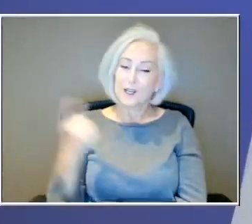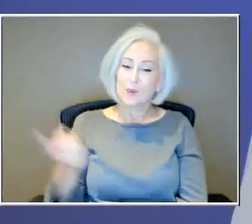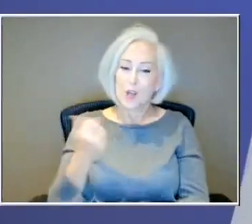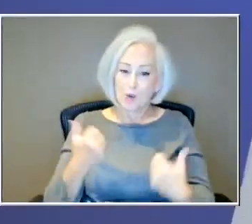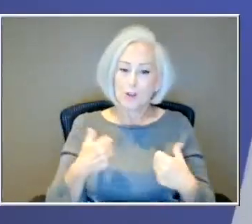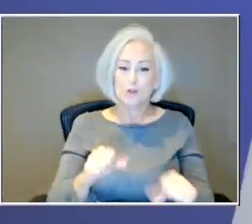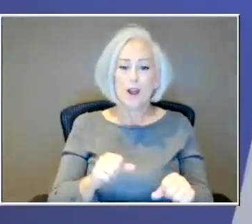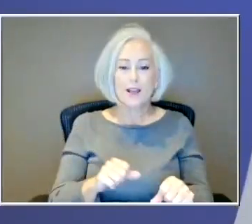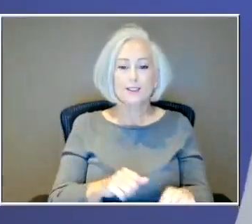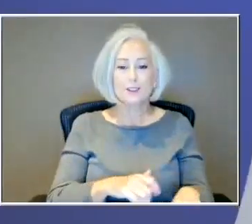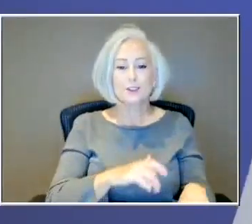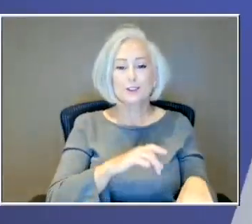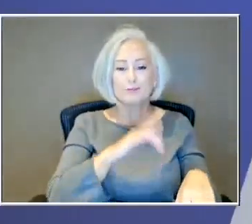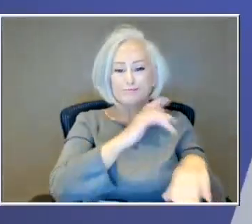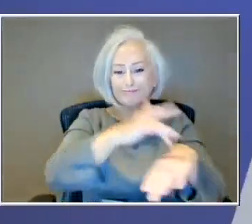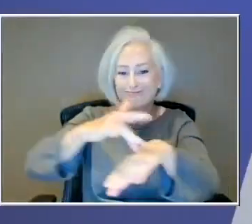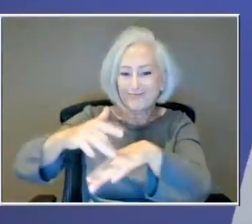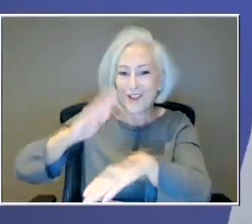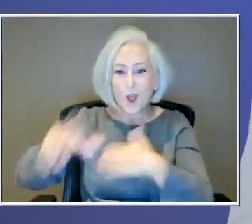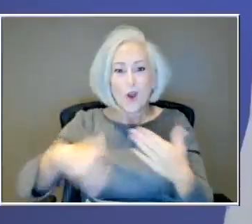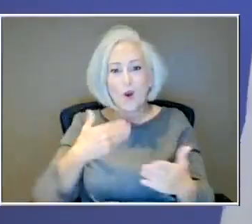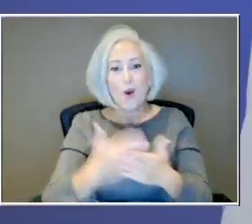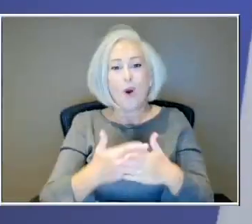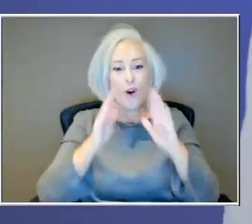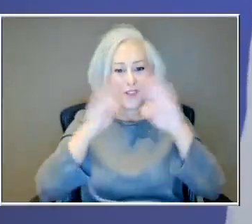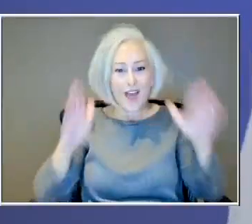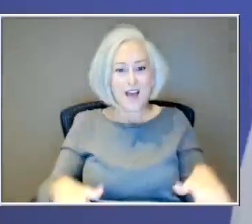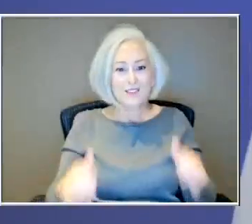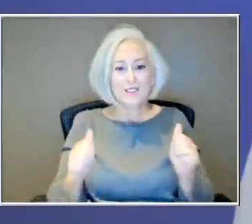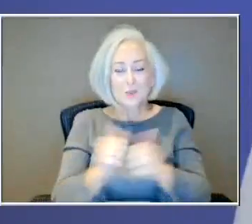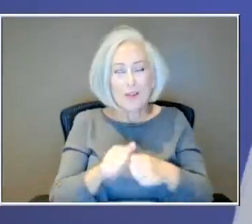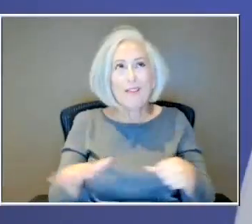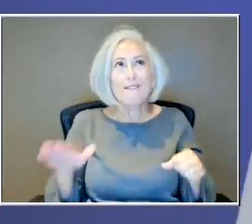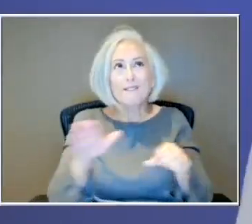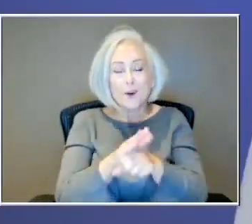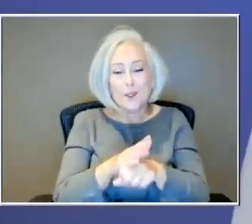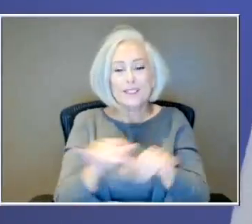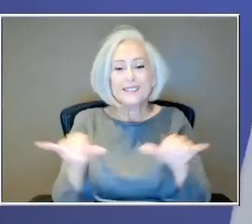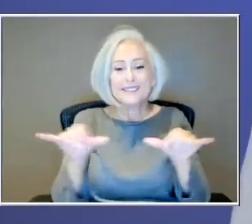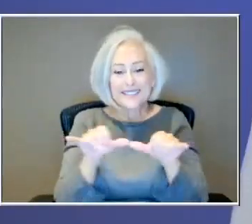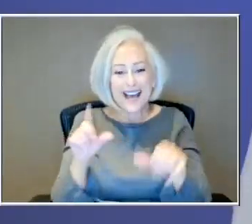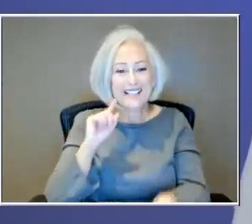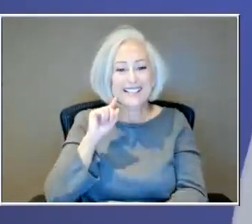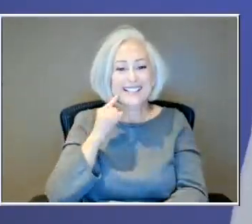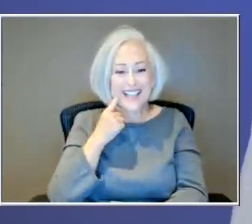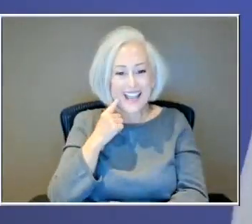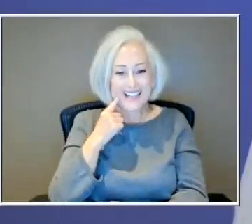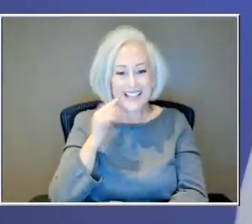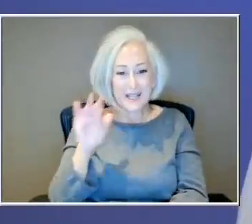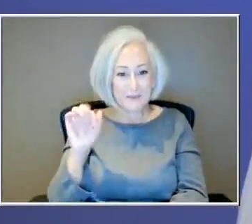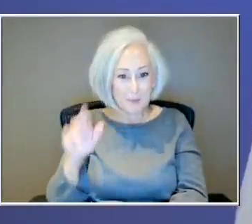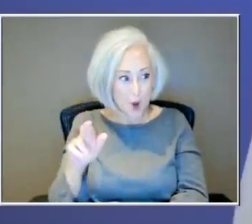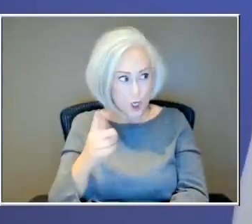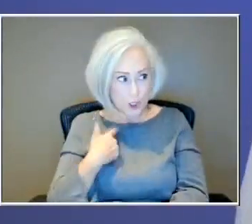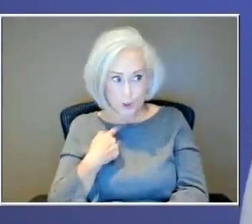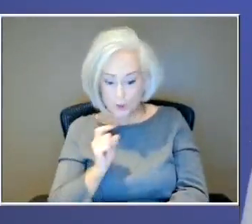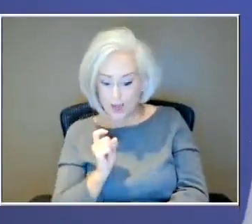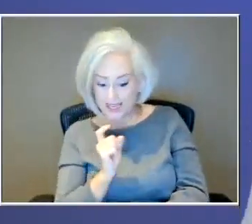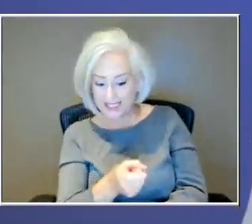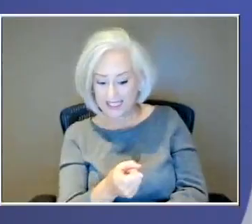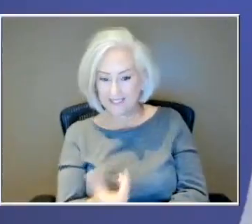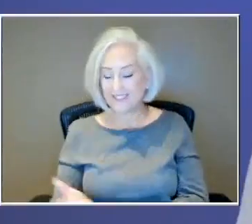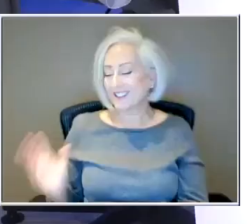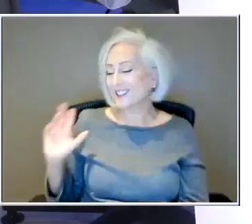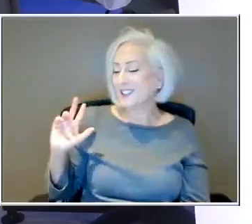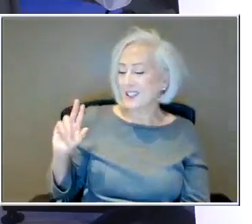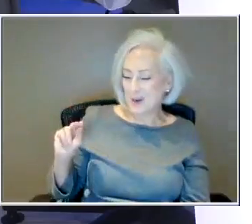full-size candy bars, because that was always the ideal. Is trying to find the full size. Do I give out full-size candy bars? No. You do